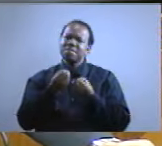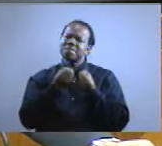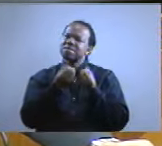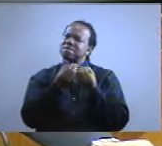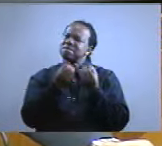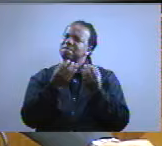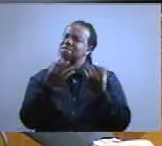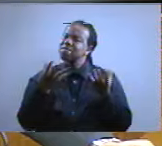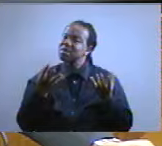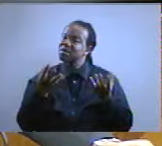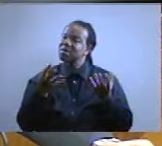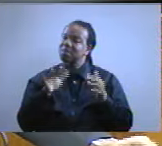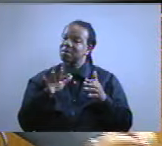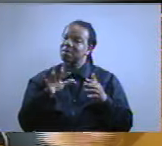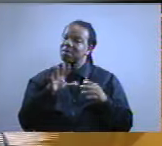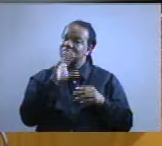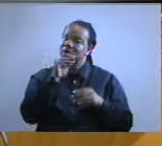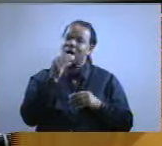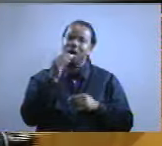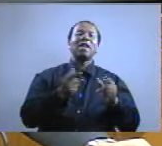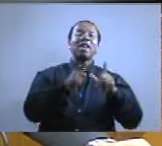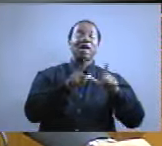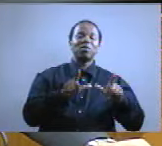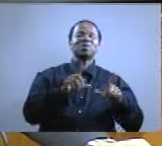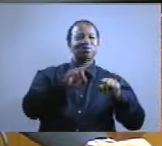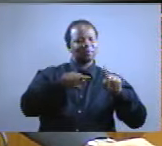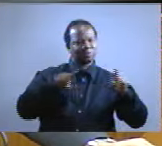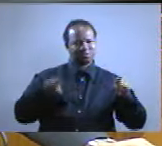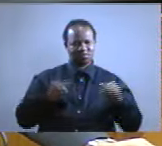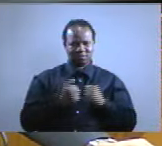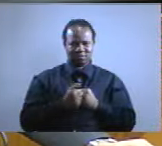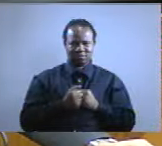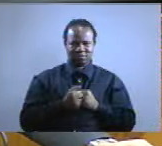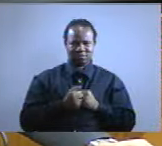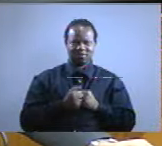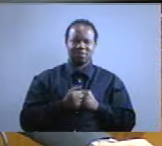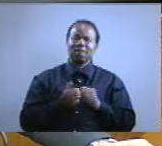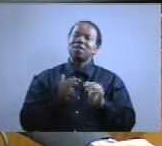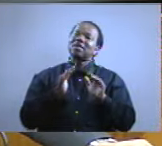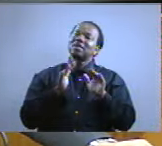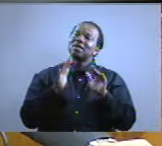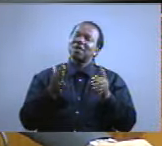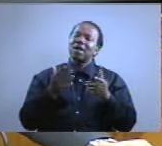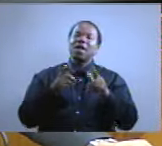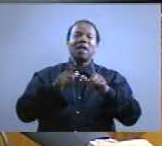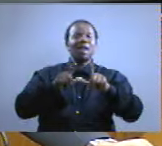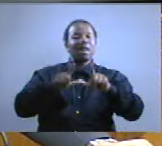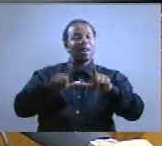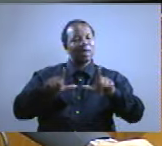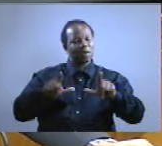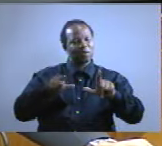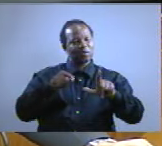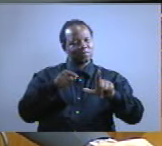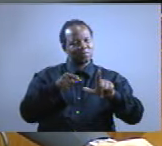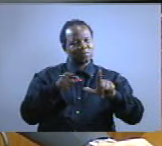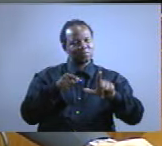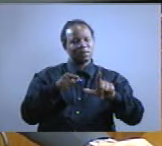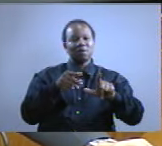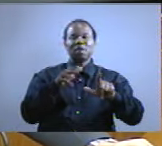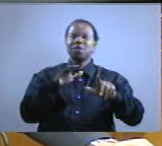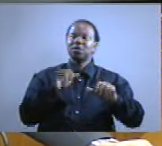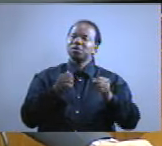there speak Afrikaans. So language can be and should be a very strong point